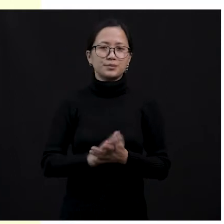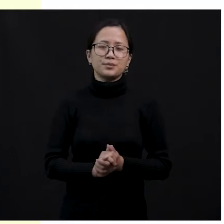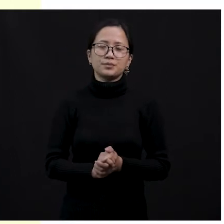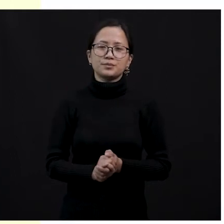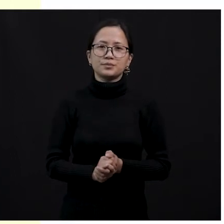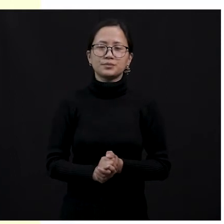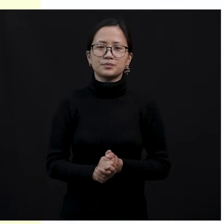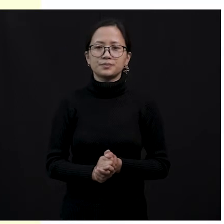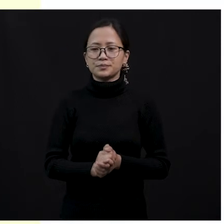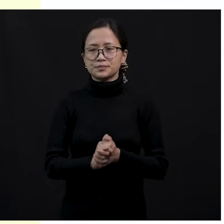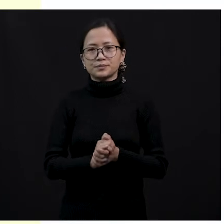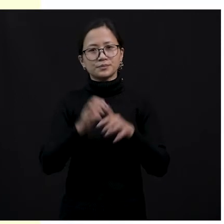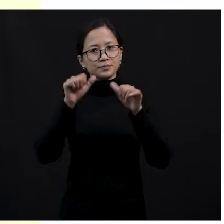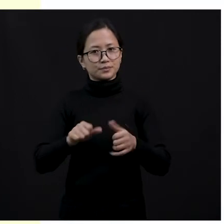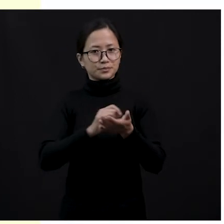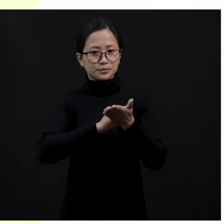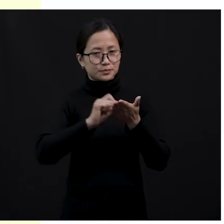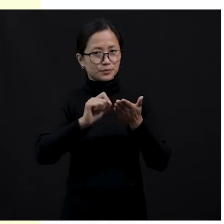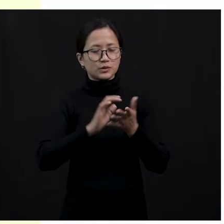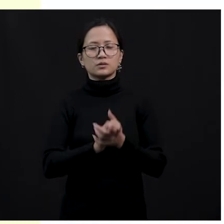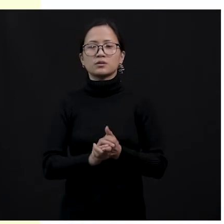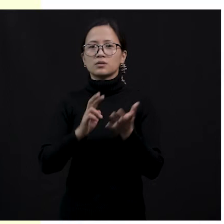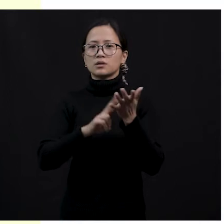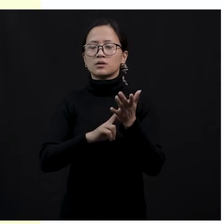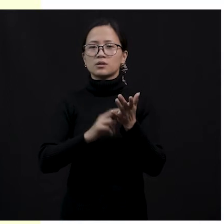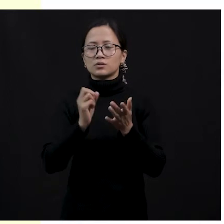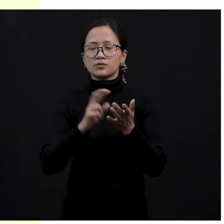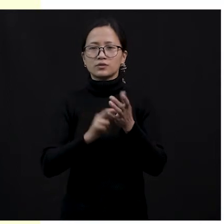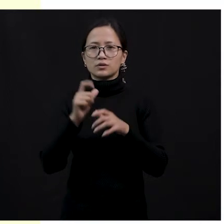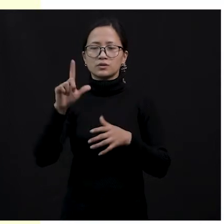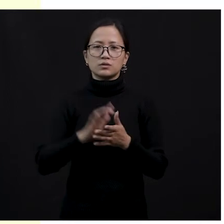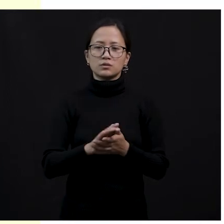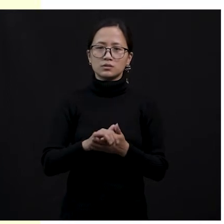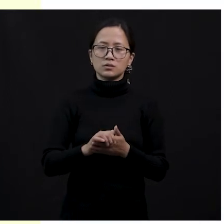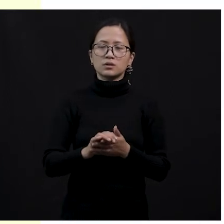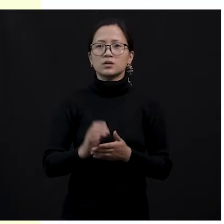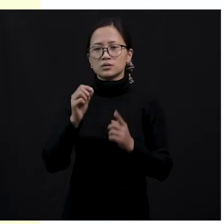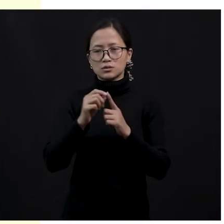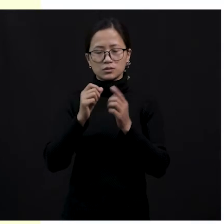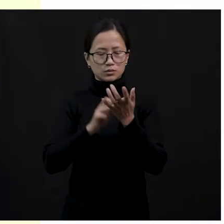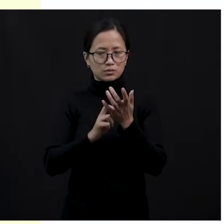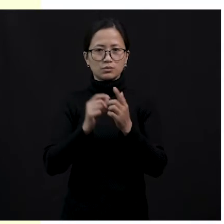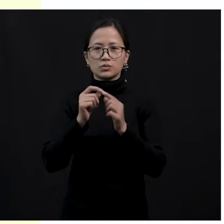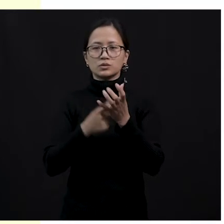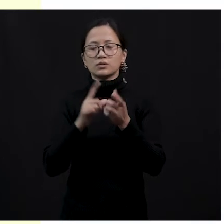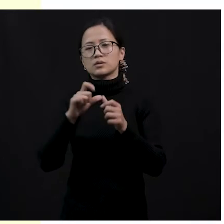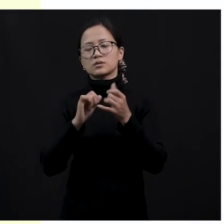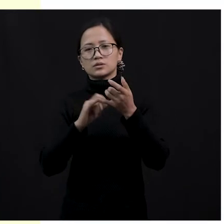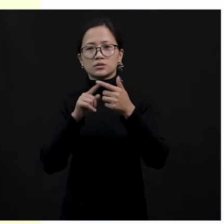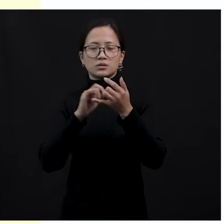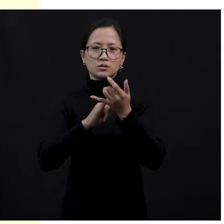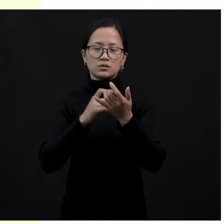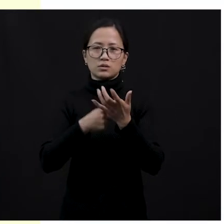he was able to write a novel and a publisher was considering to publish it. So that will give him